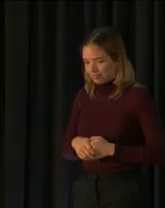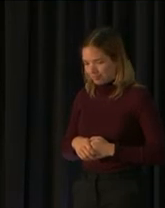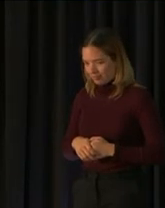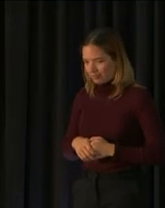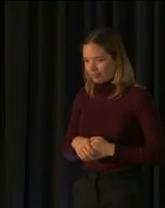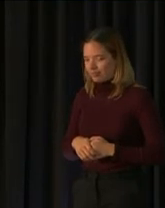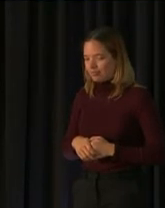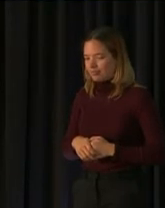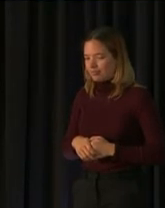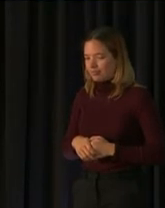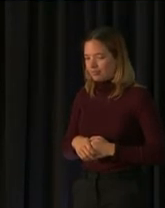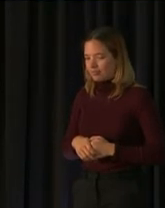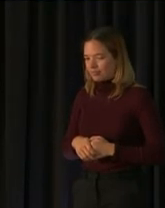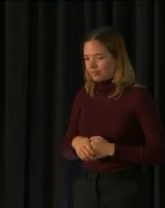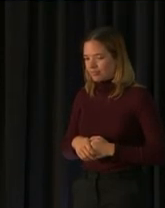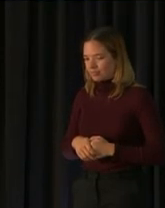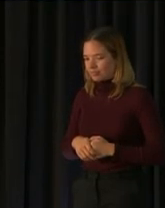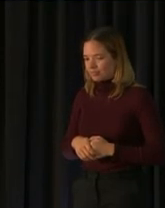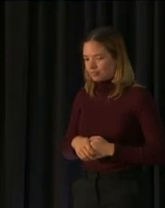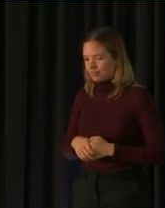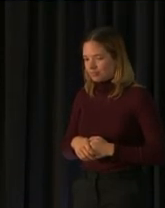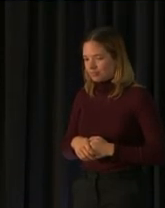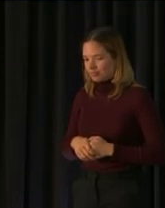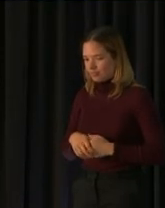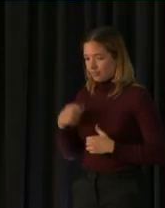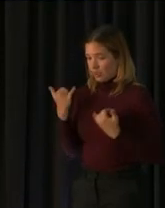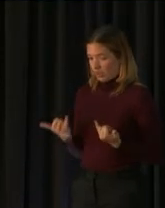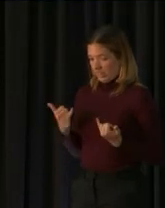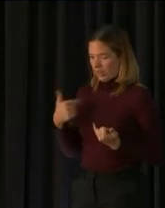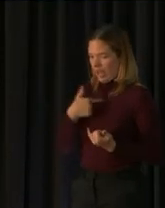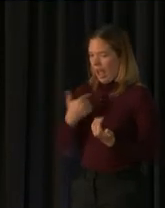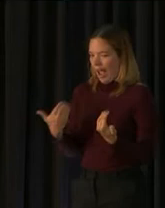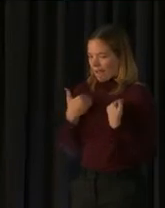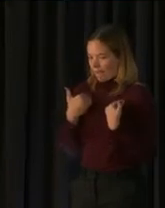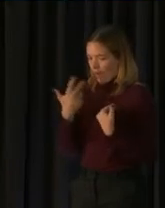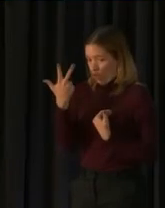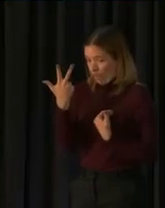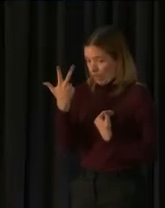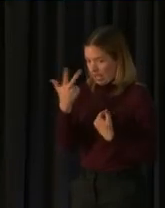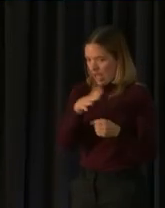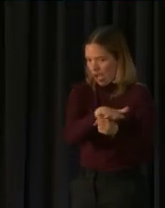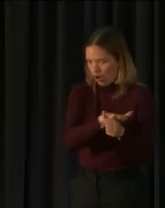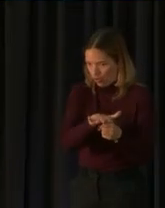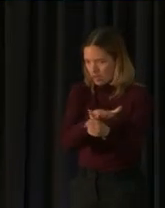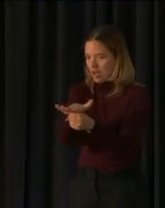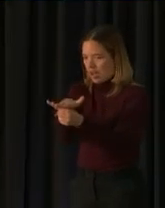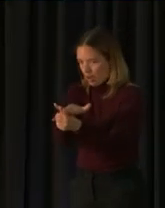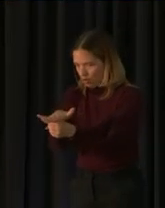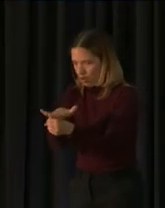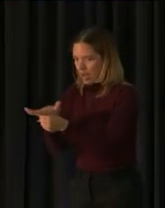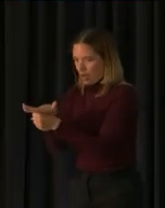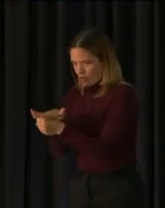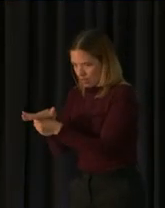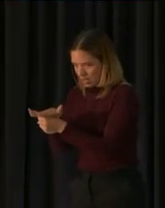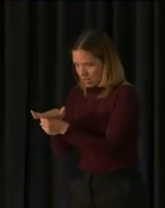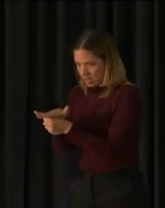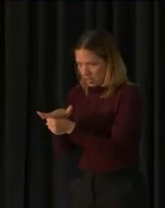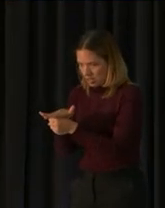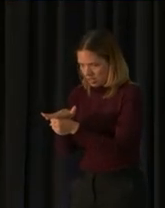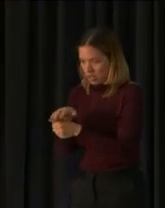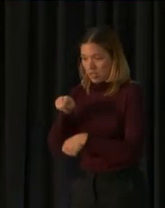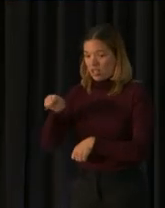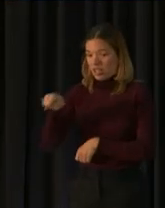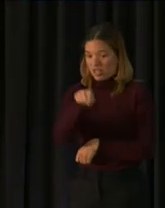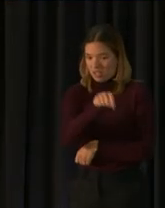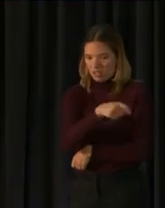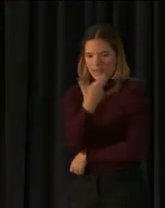set up in 3 different sites to do our youth vaccination. I do want to plug in check Columbia Heights Education Campus. They are currently